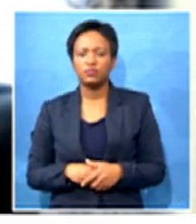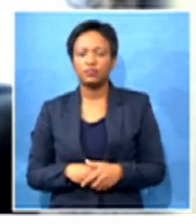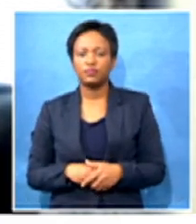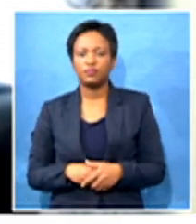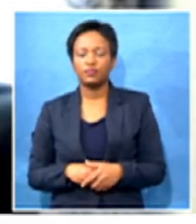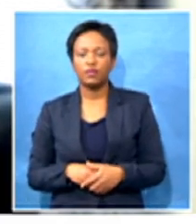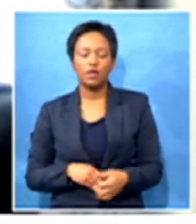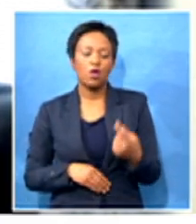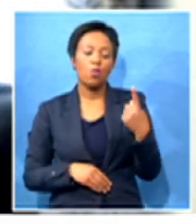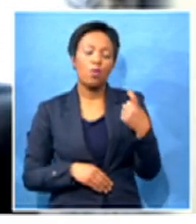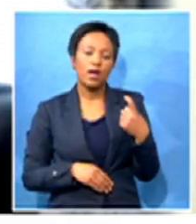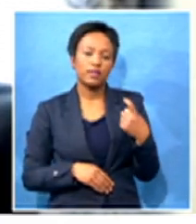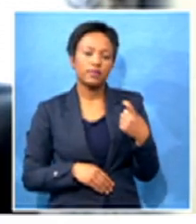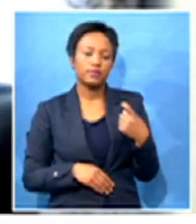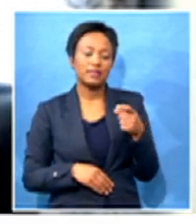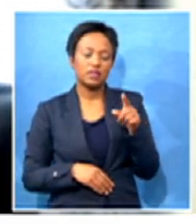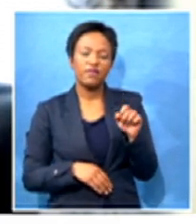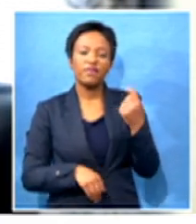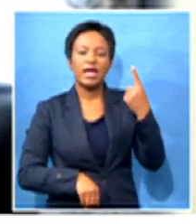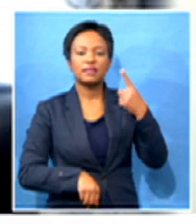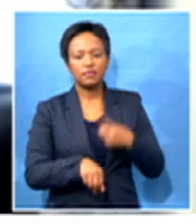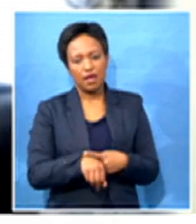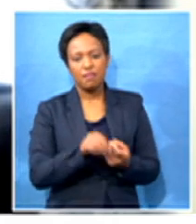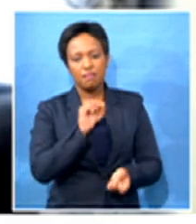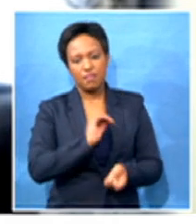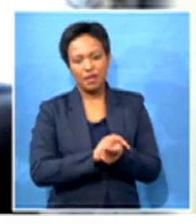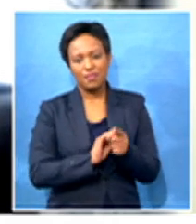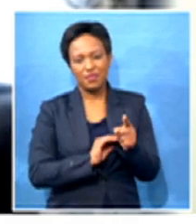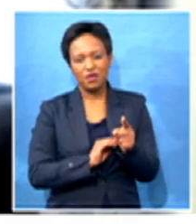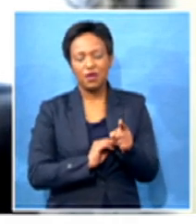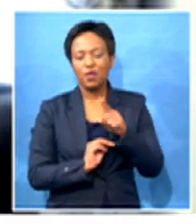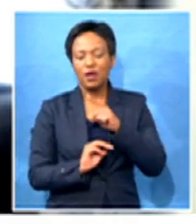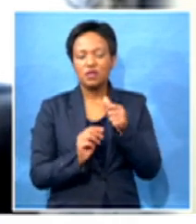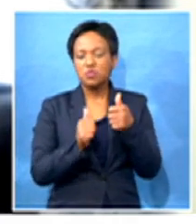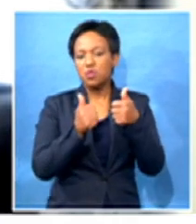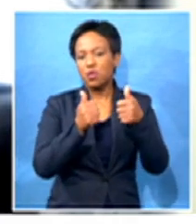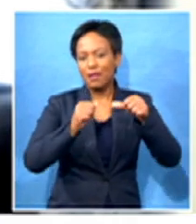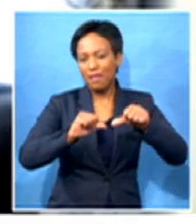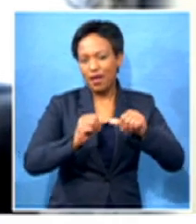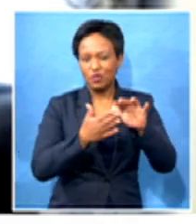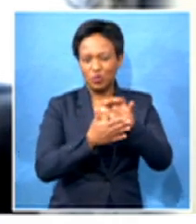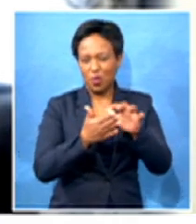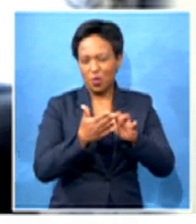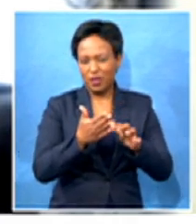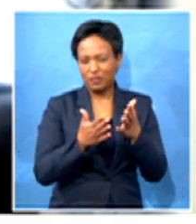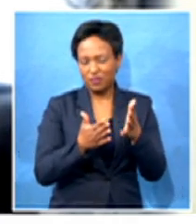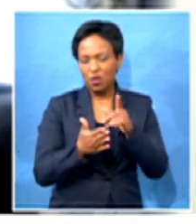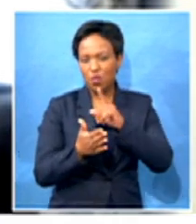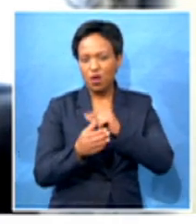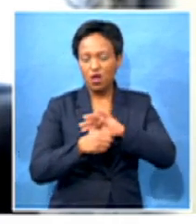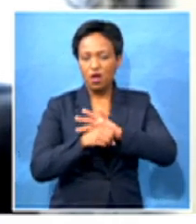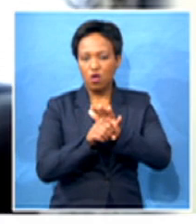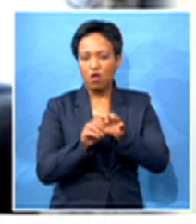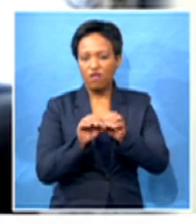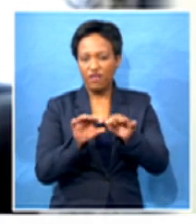It was for the first time. That's why I'm saying good and bad stories you can tell about the